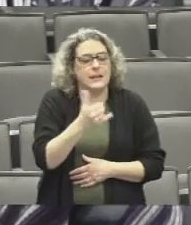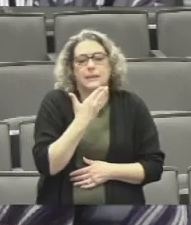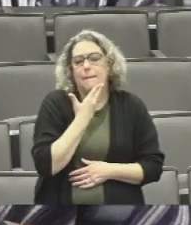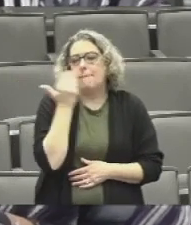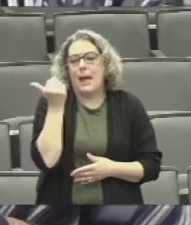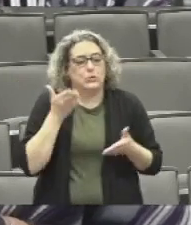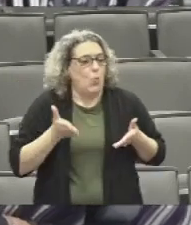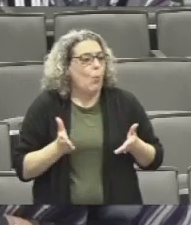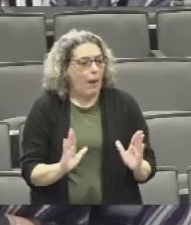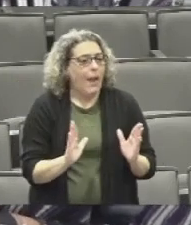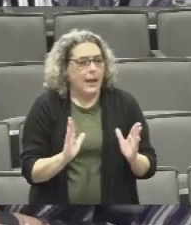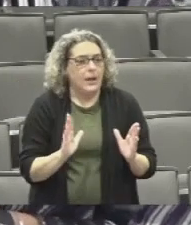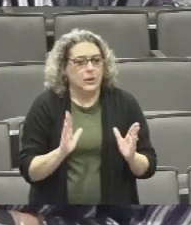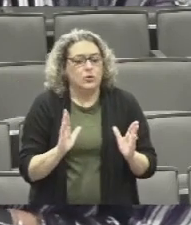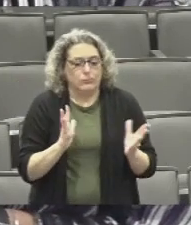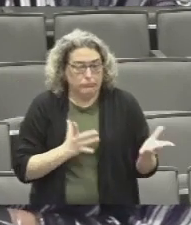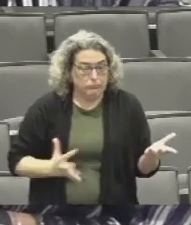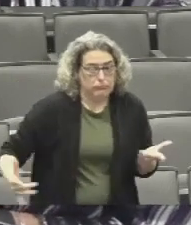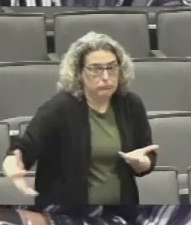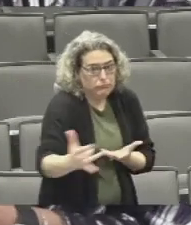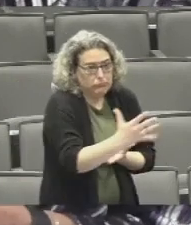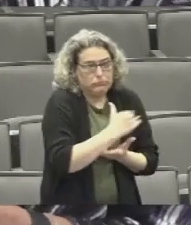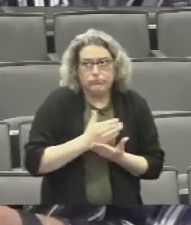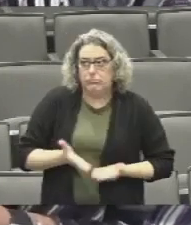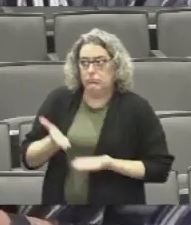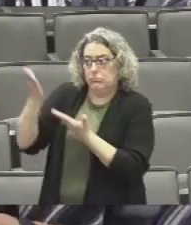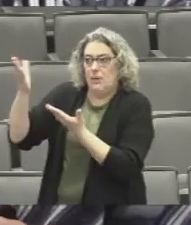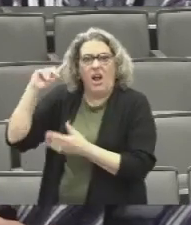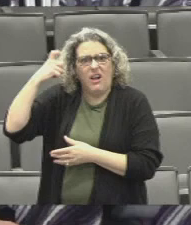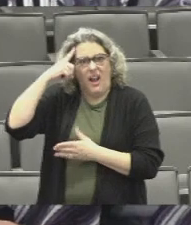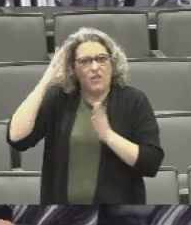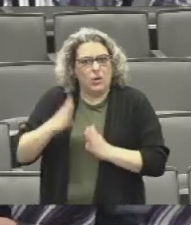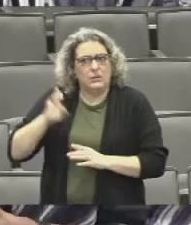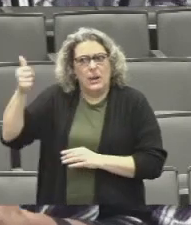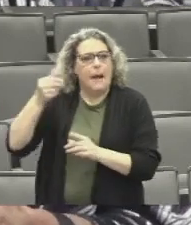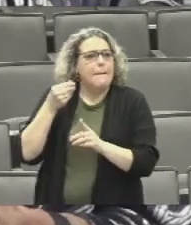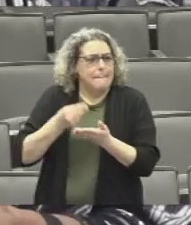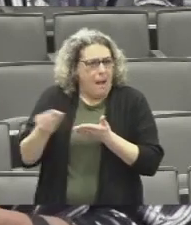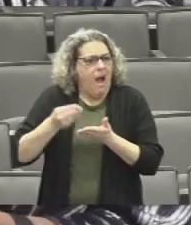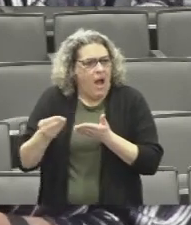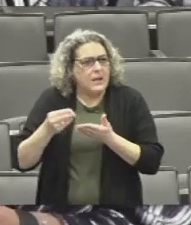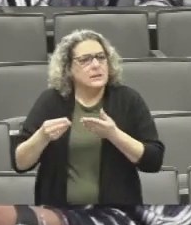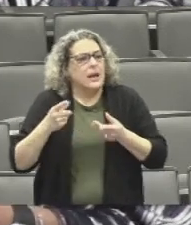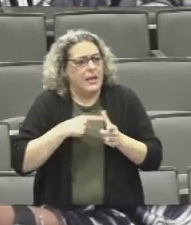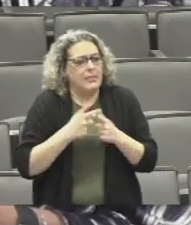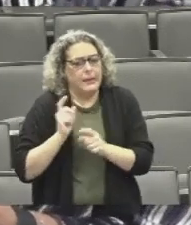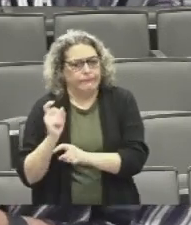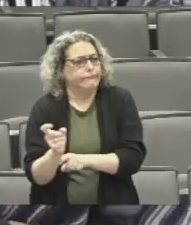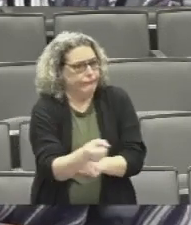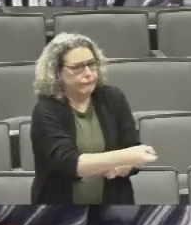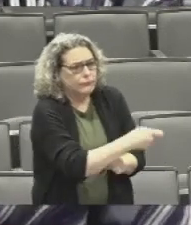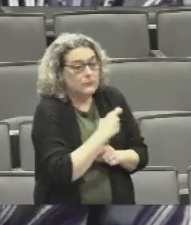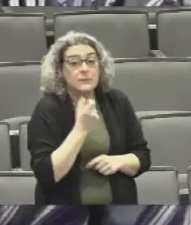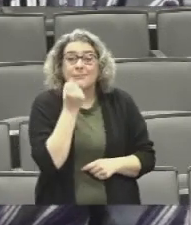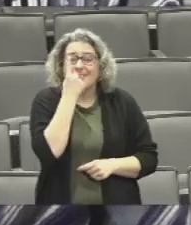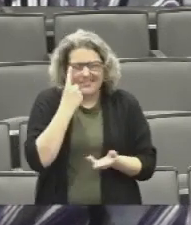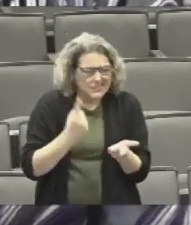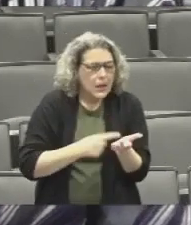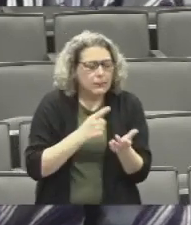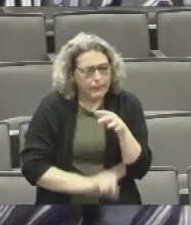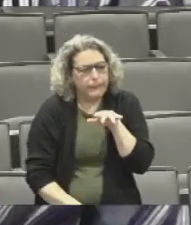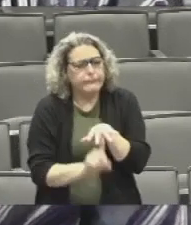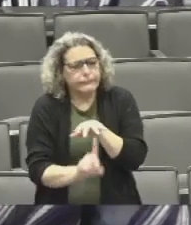way to buy these procedures. Now, I have to tell you, there are sometimes hiccups. Sometimes